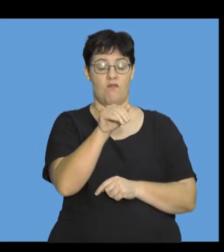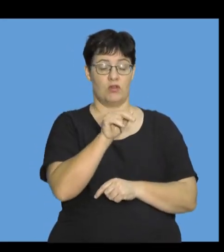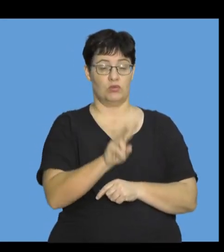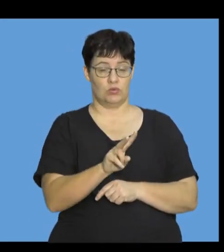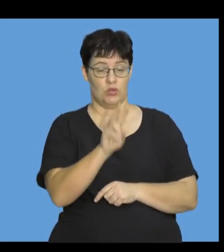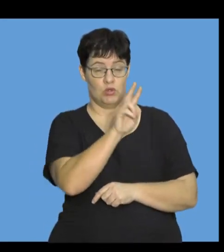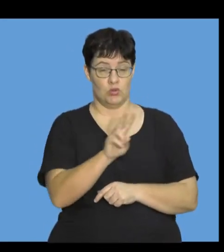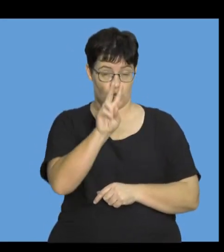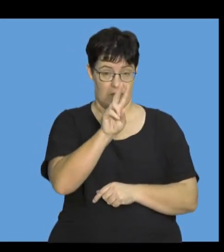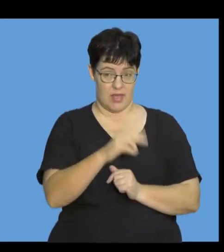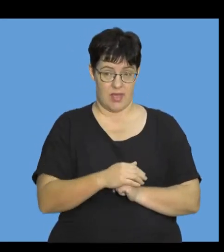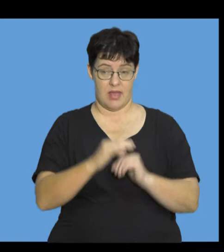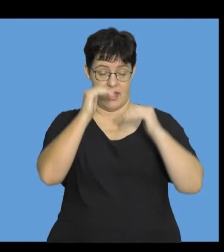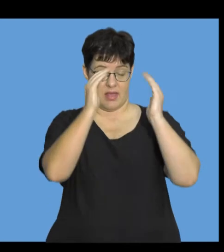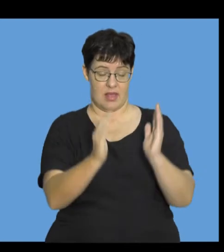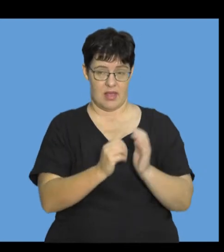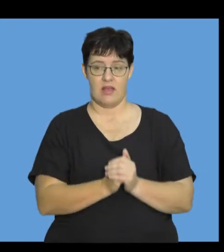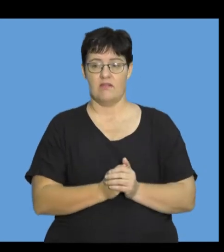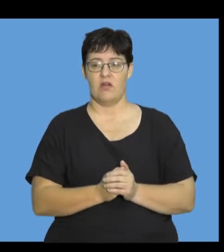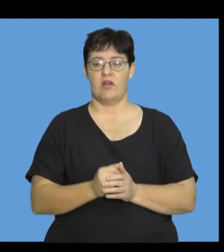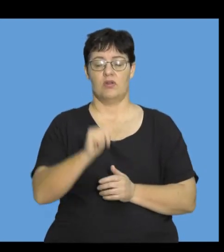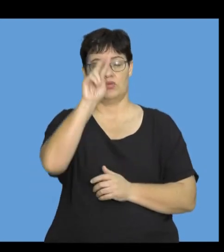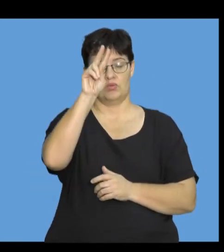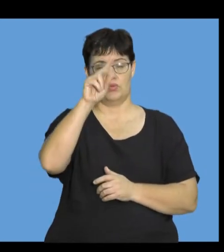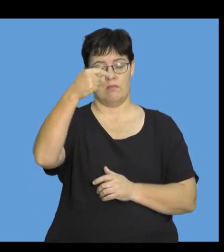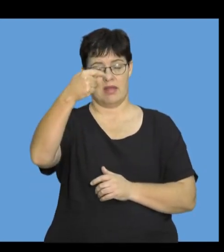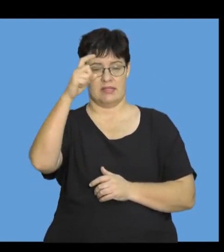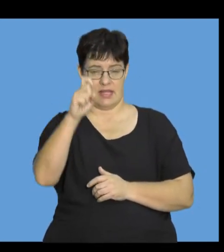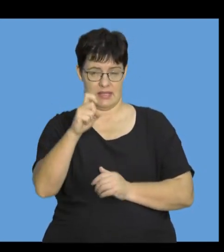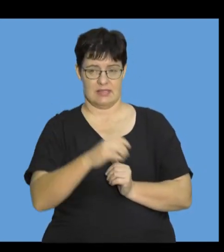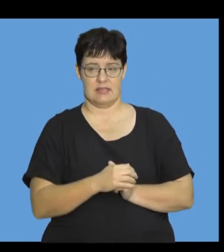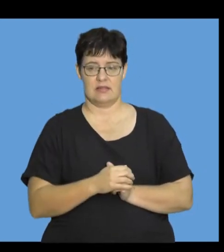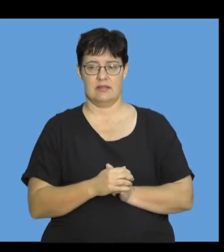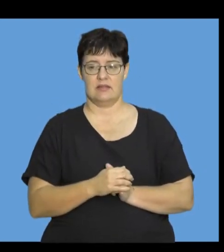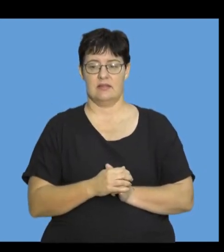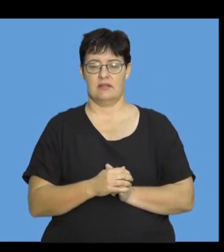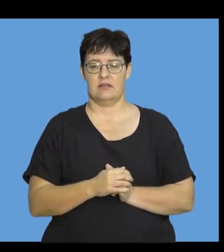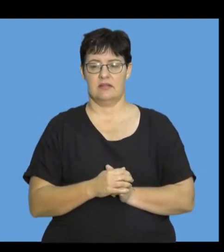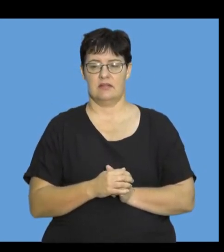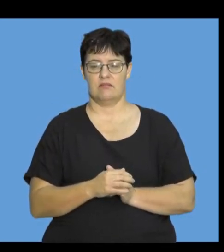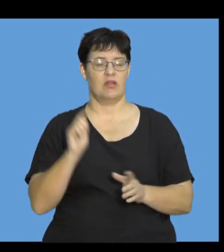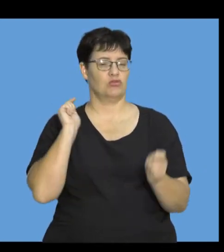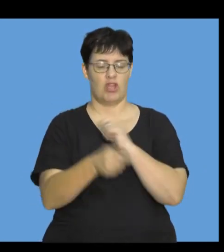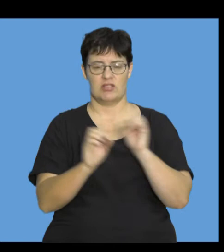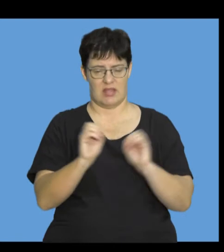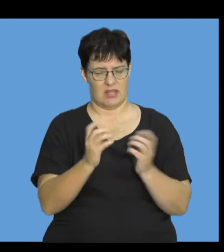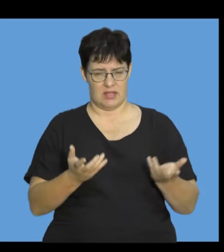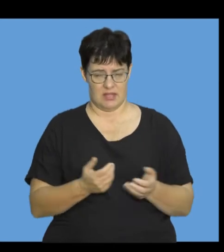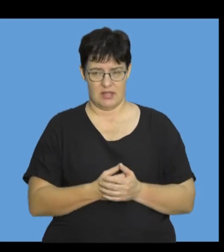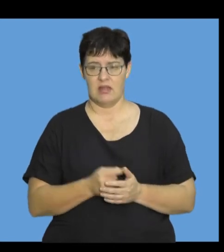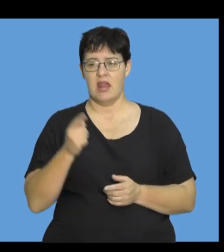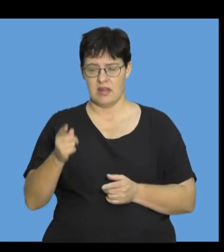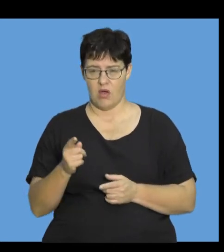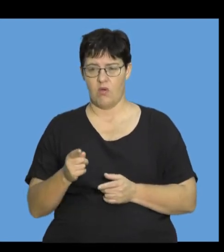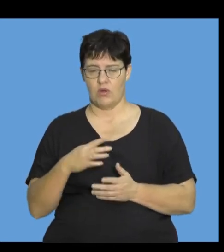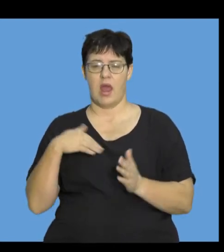same as 1 over 2 squared to the exponent of 2 minus x. I'm not changing